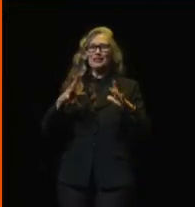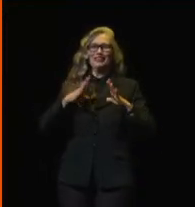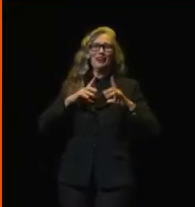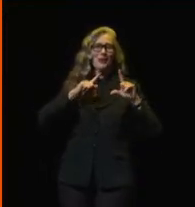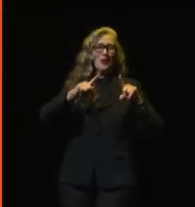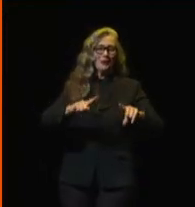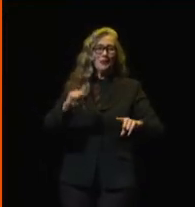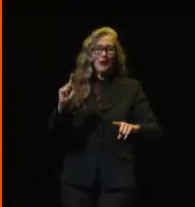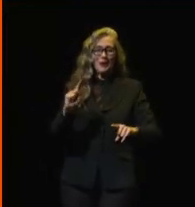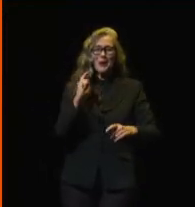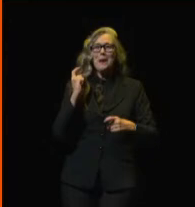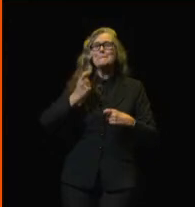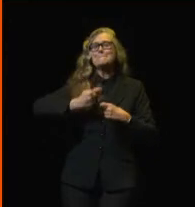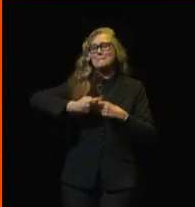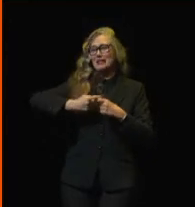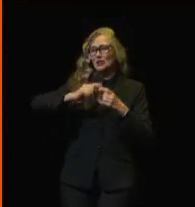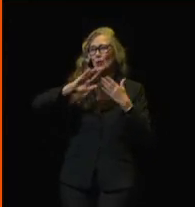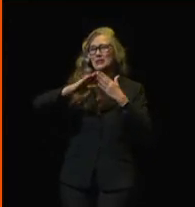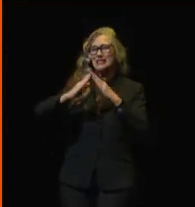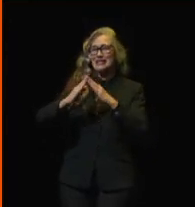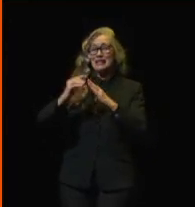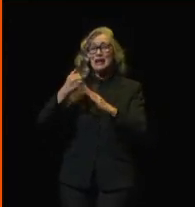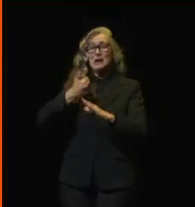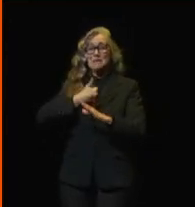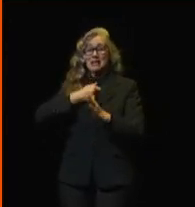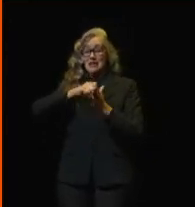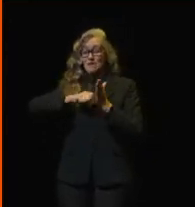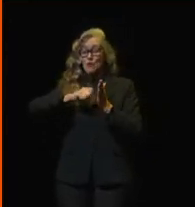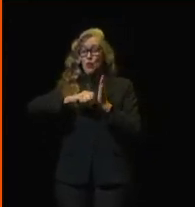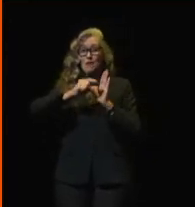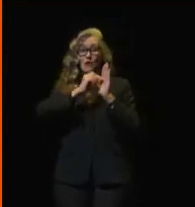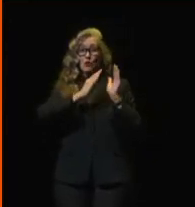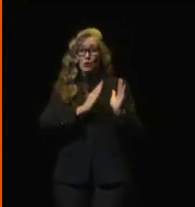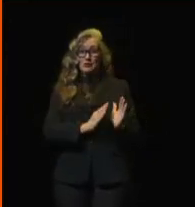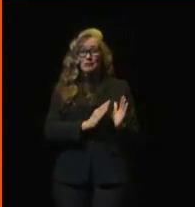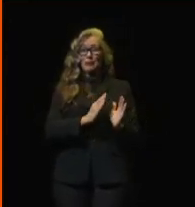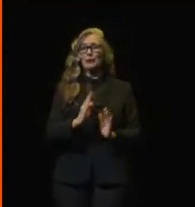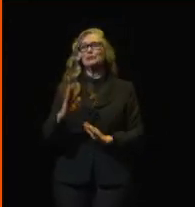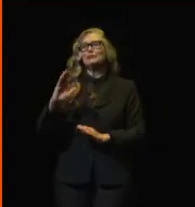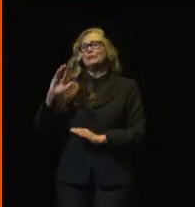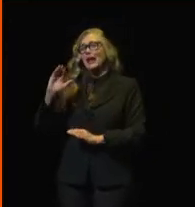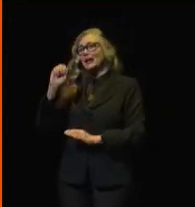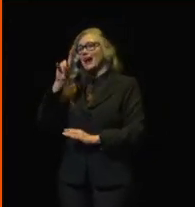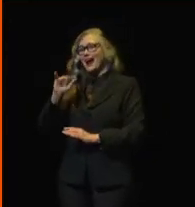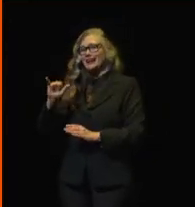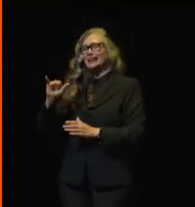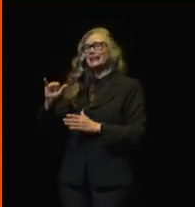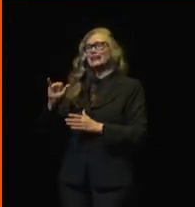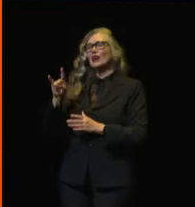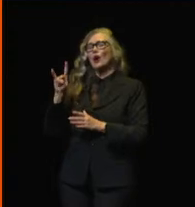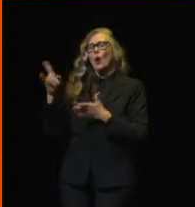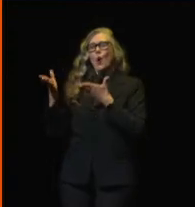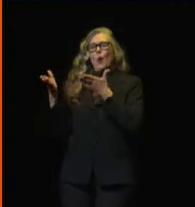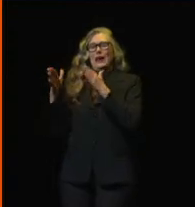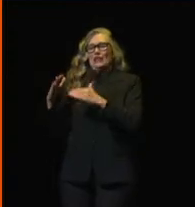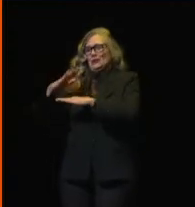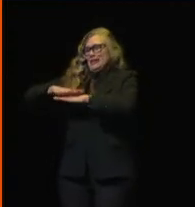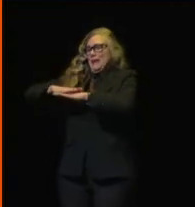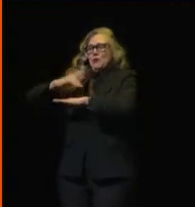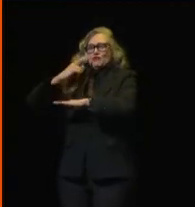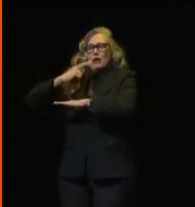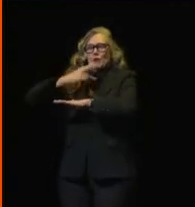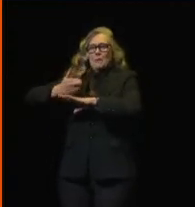City. I was a journalist at the time, and Ady was waiting tables before starting law school, so we didn't do a lot of